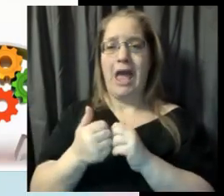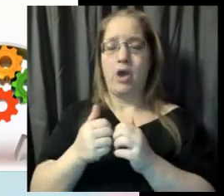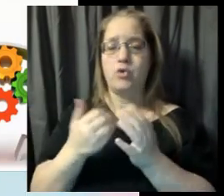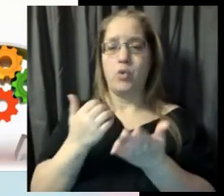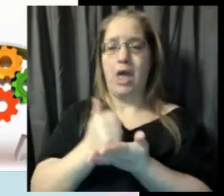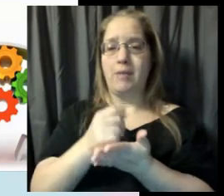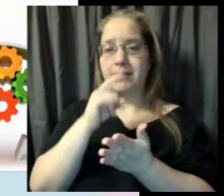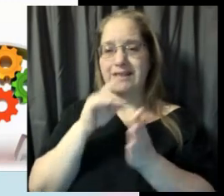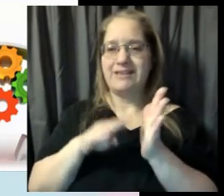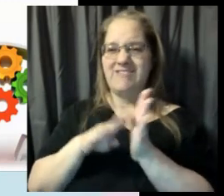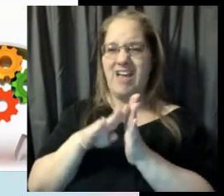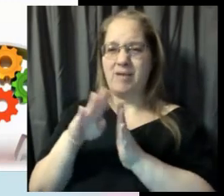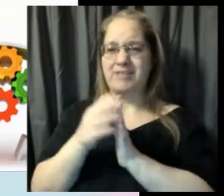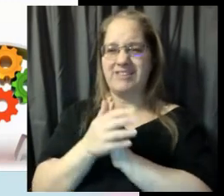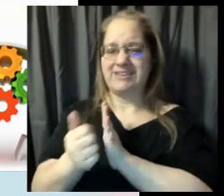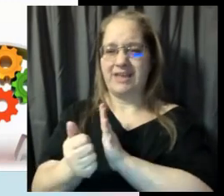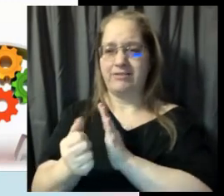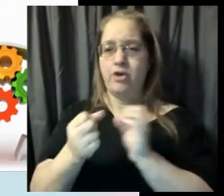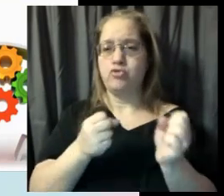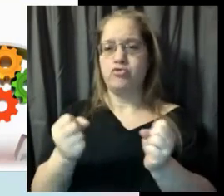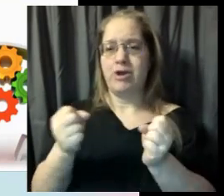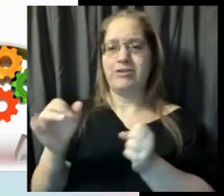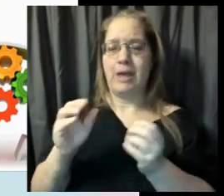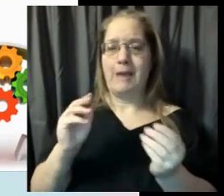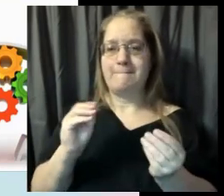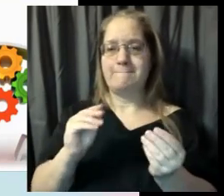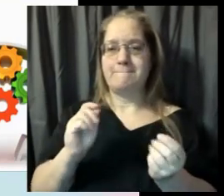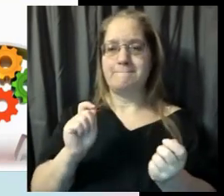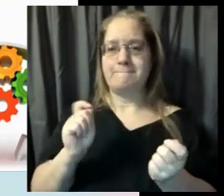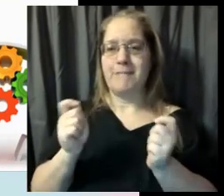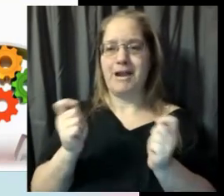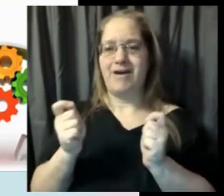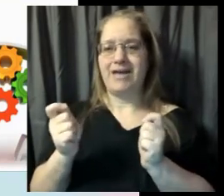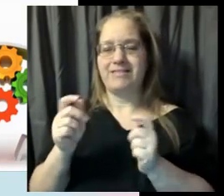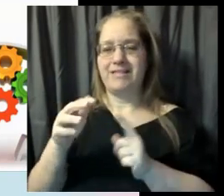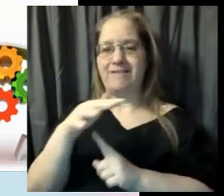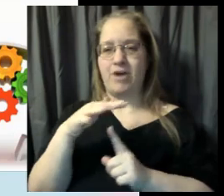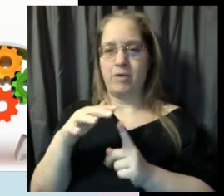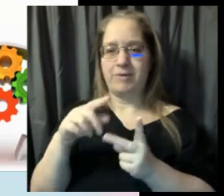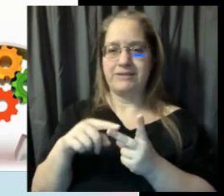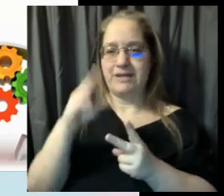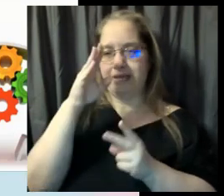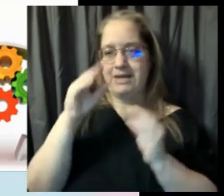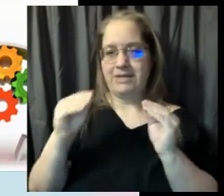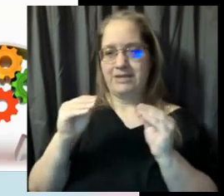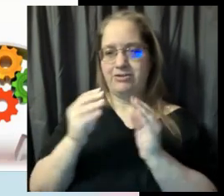essential skills. This is where strategies like modifying the environment, teaching skills directly, using motivation and